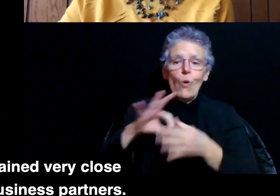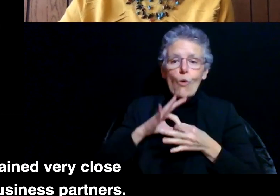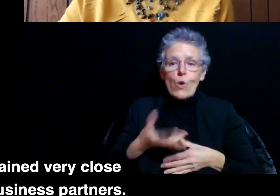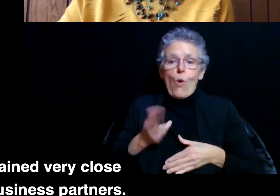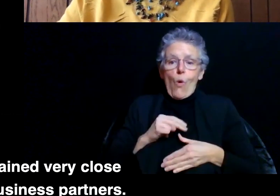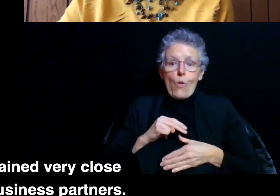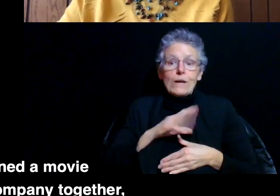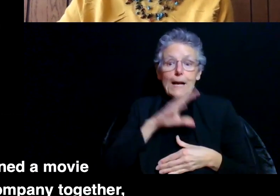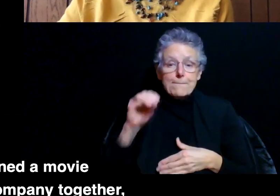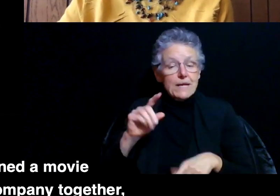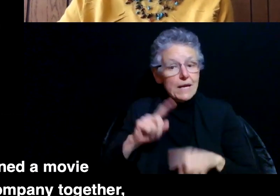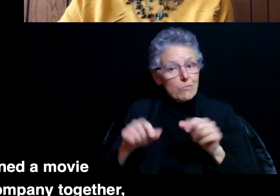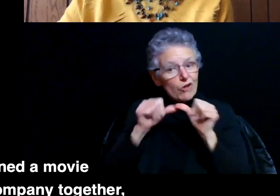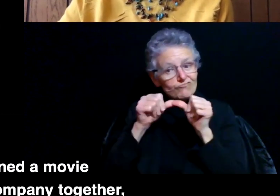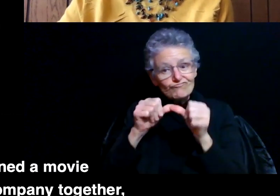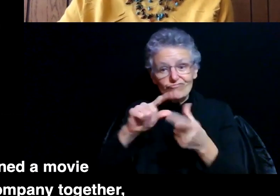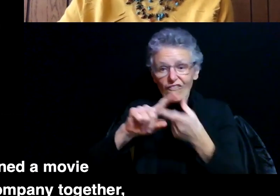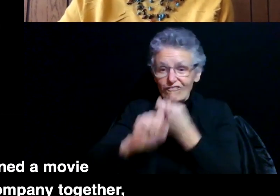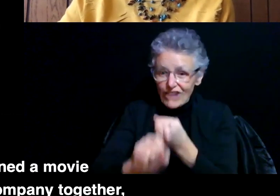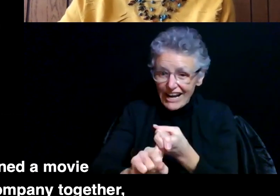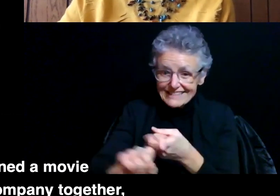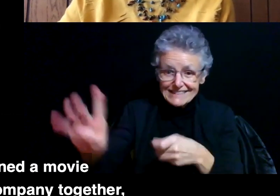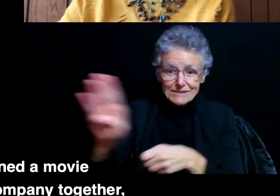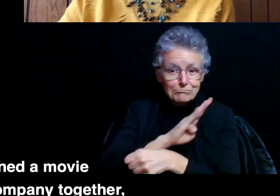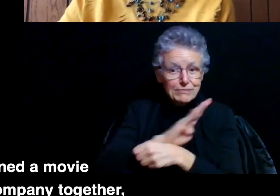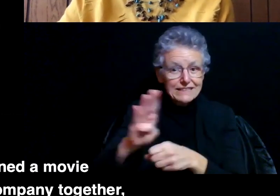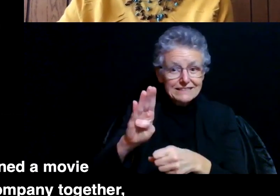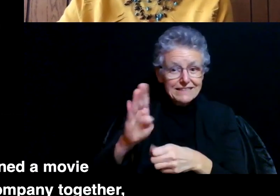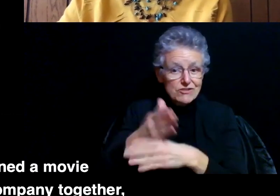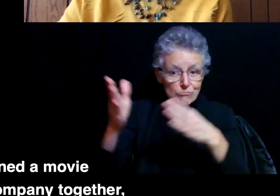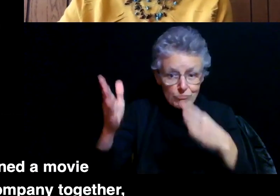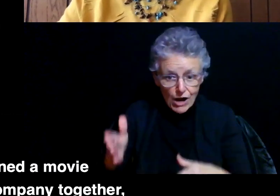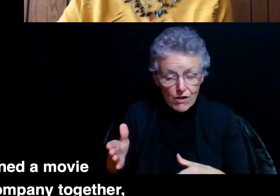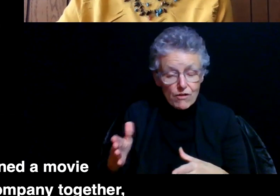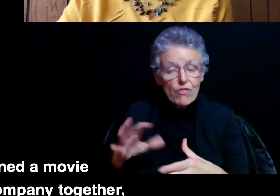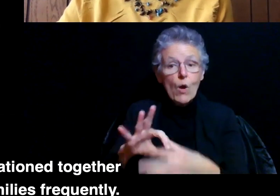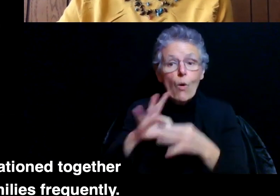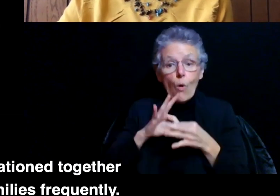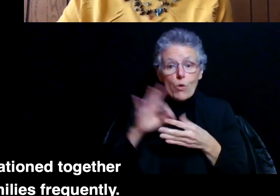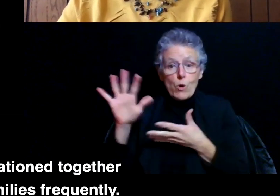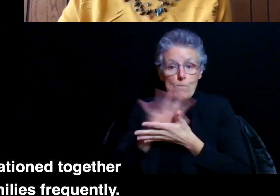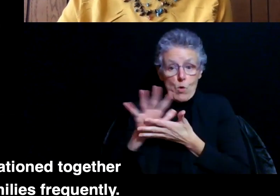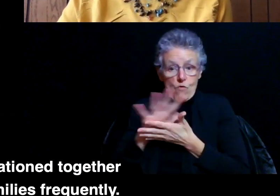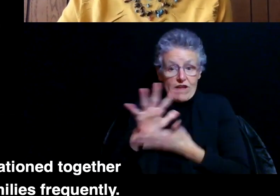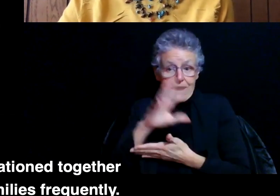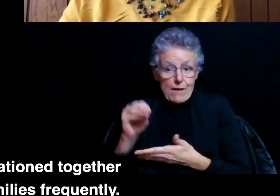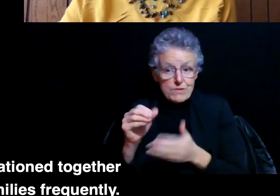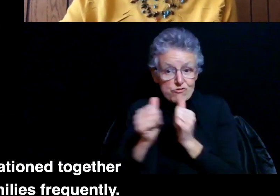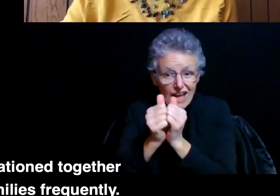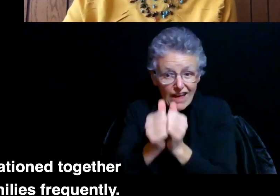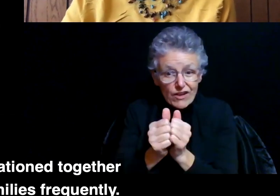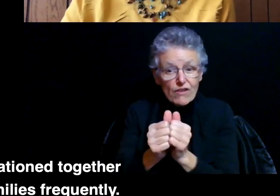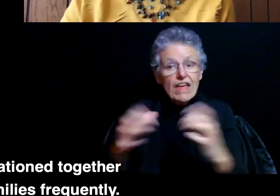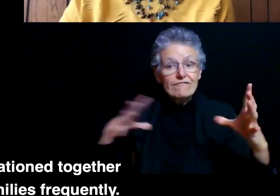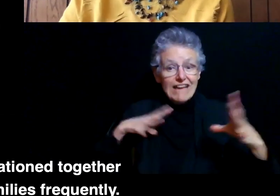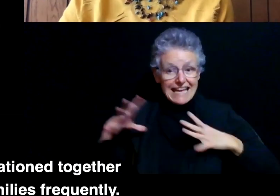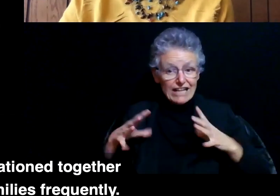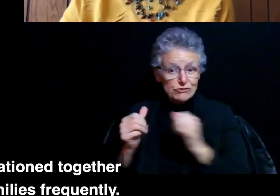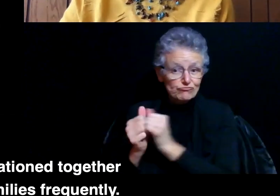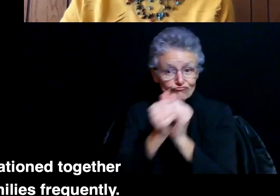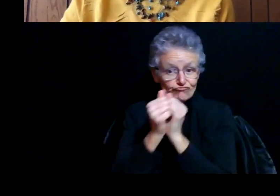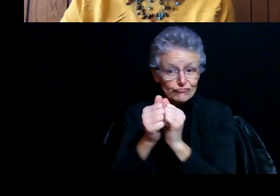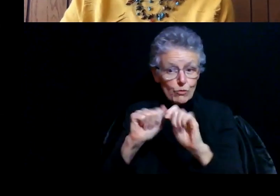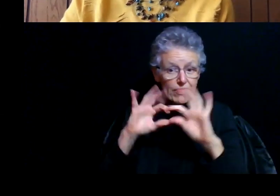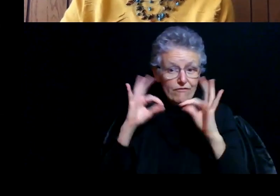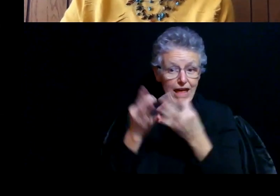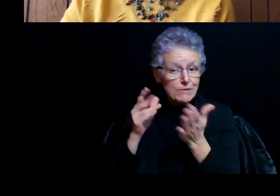and business partners. They owned a movie production company together, and they vacationed together with their families frequently.